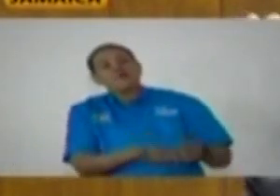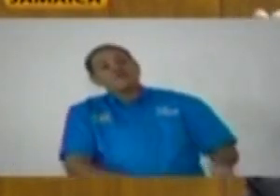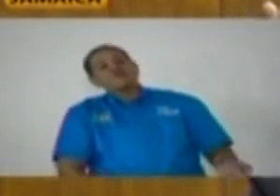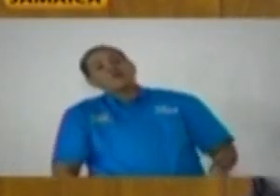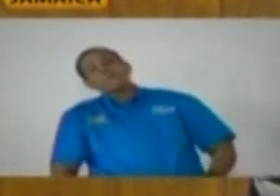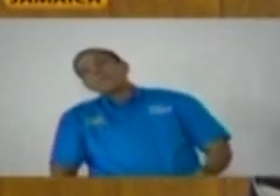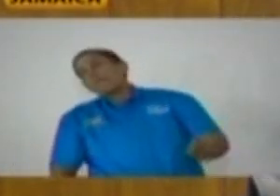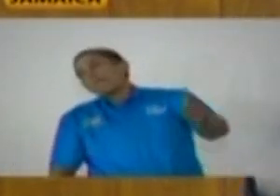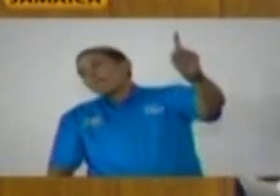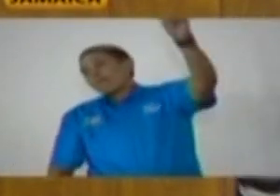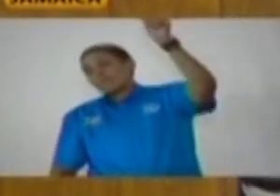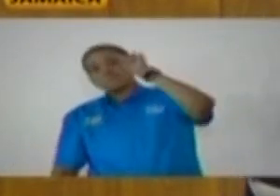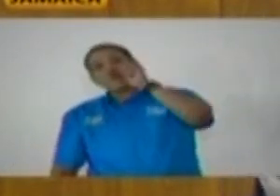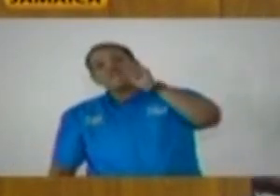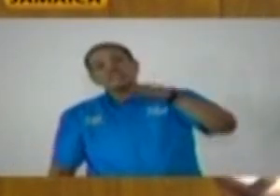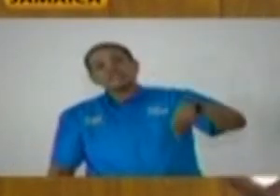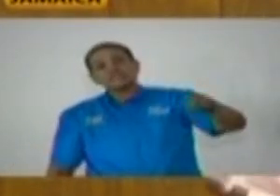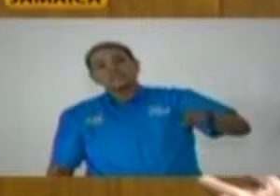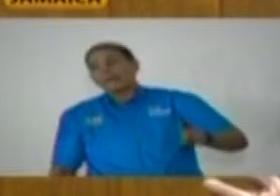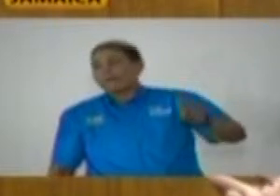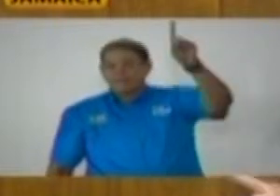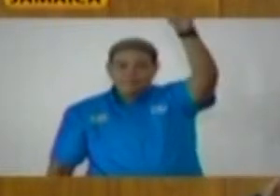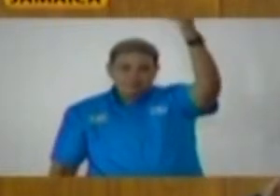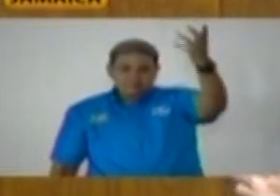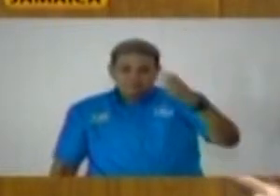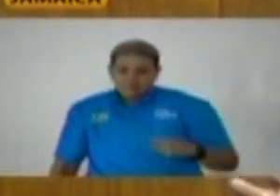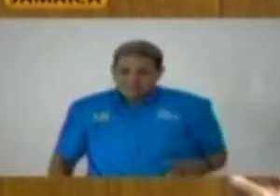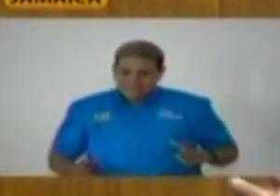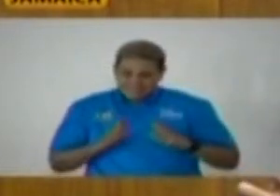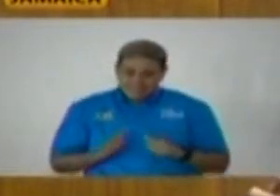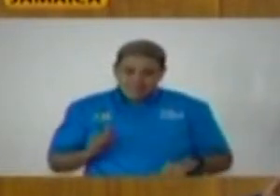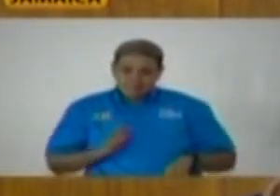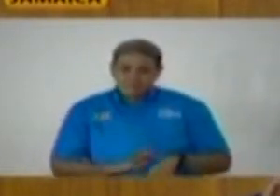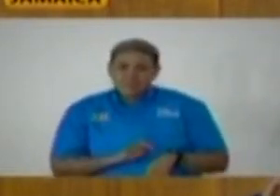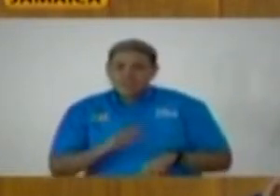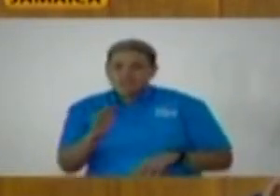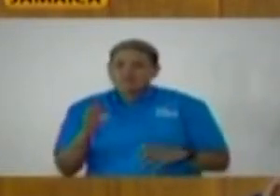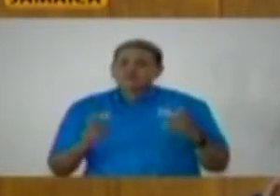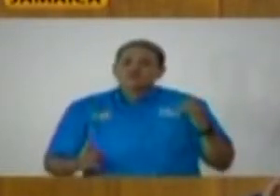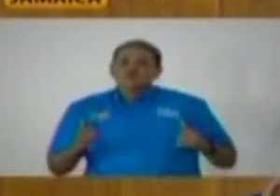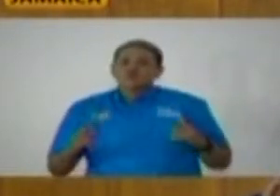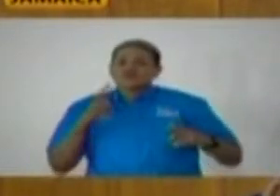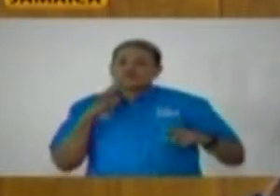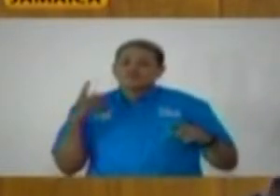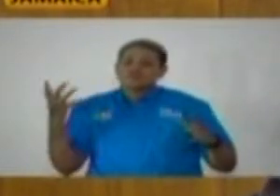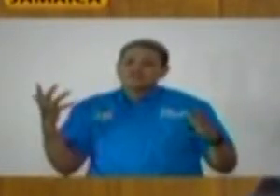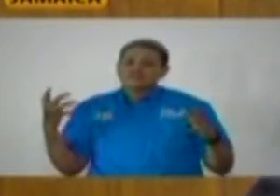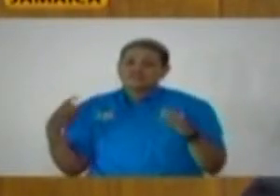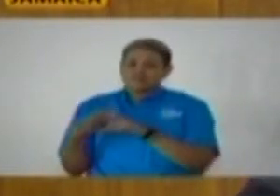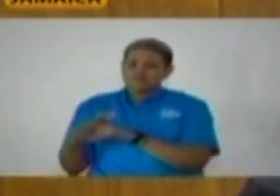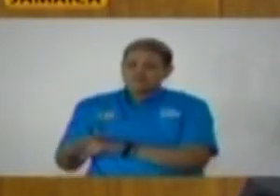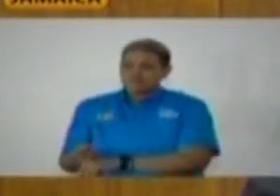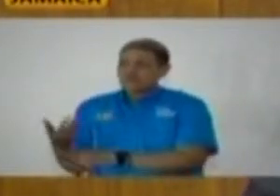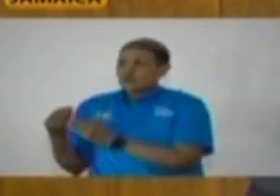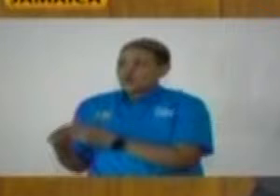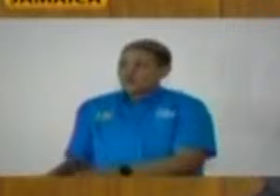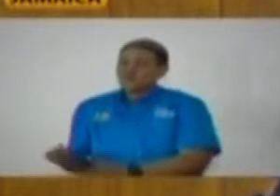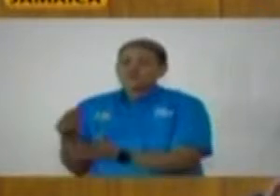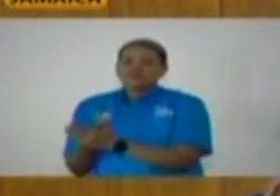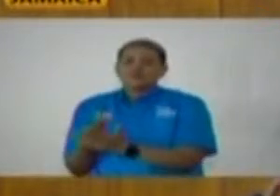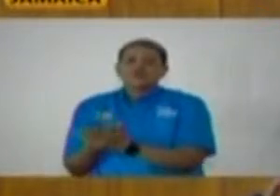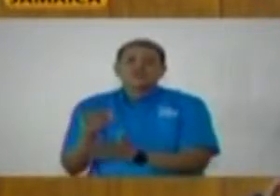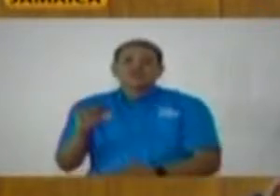for private taxis to operate on the road at the same time, which also cannibalizes the revenues of the